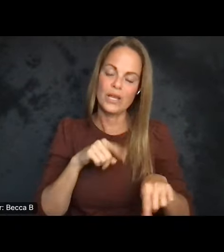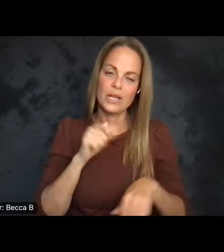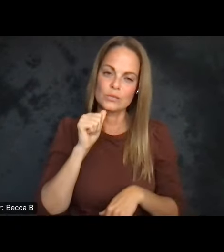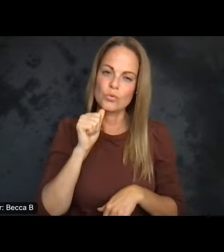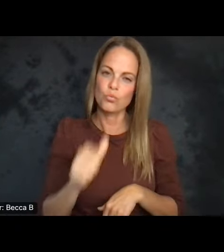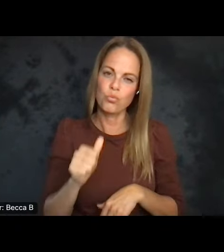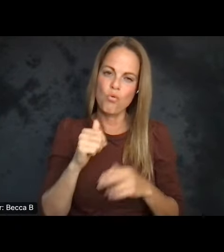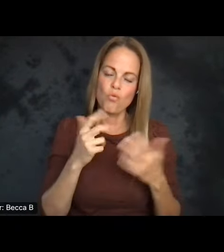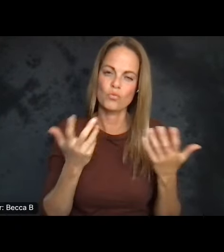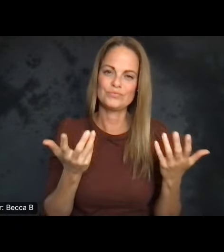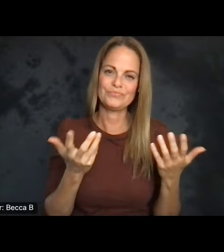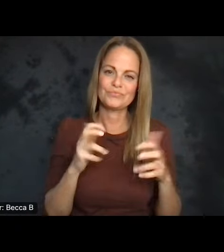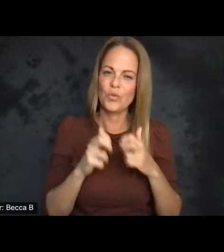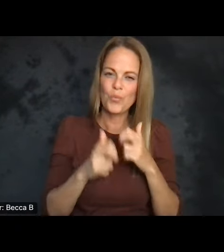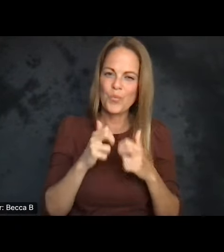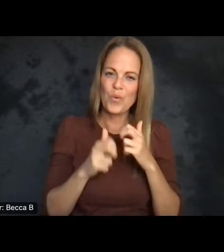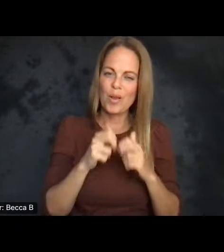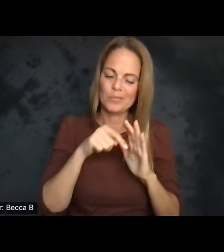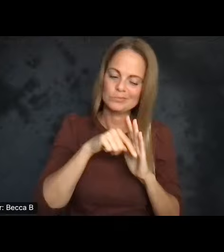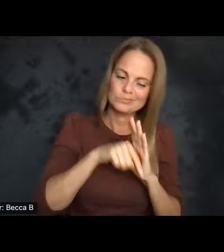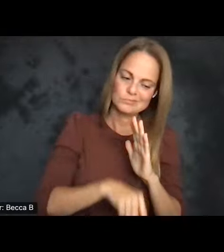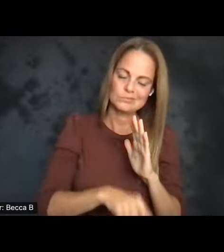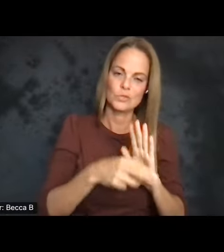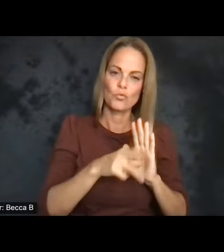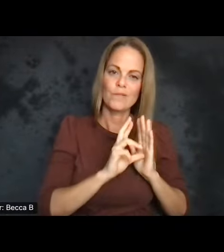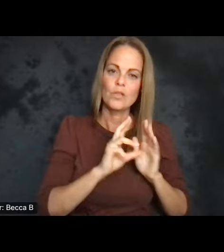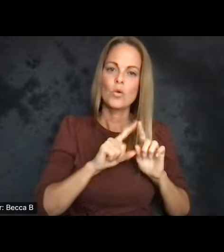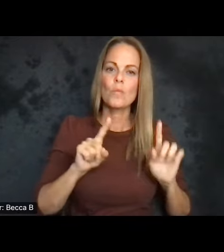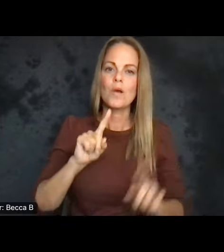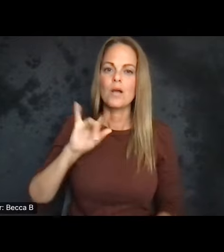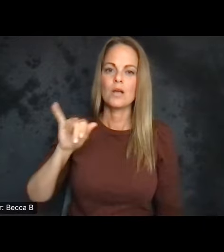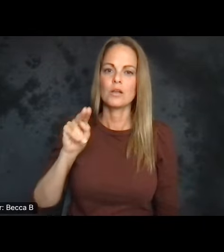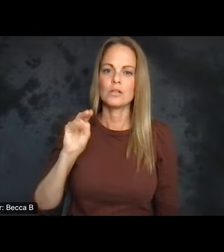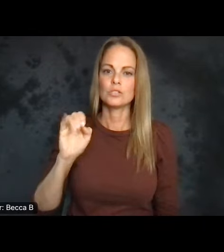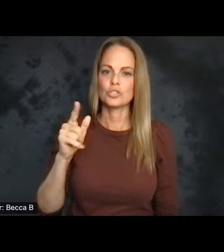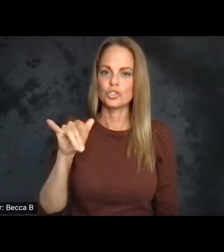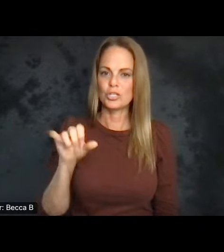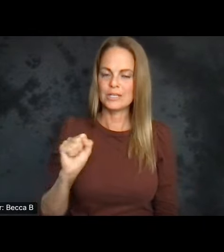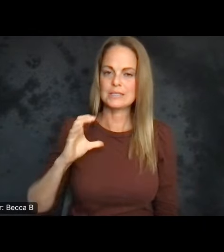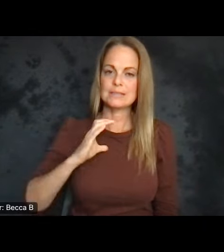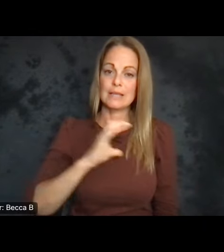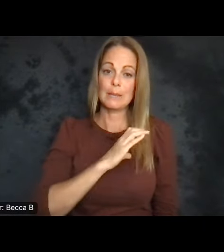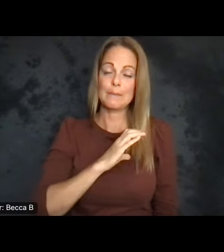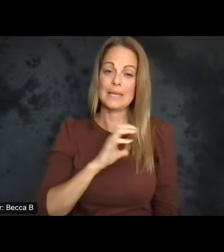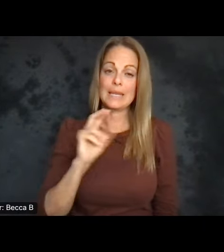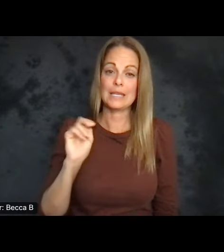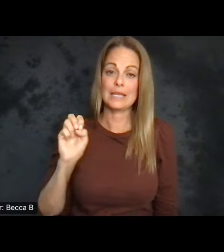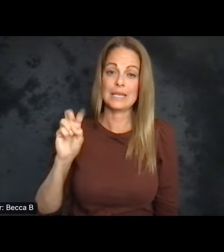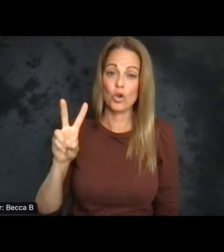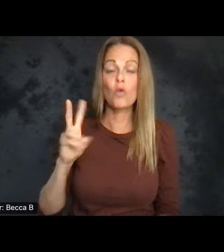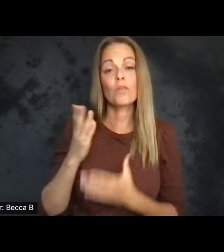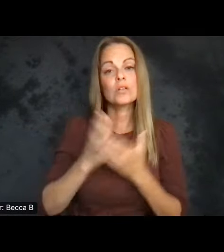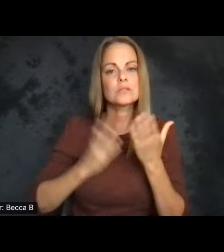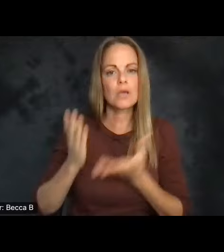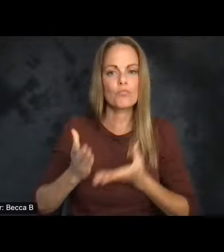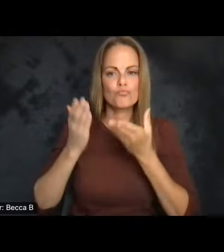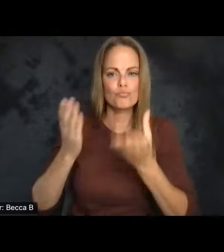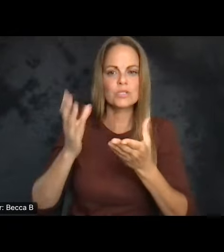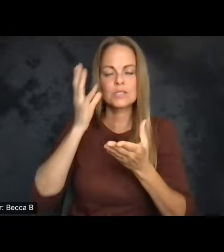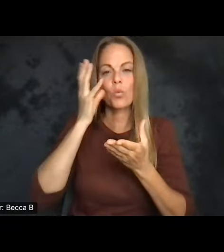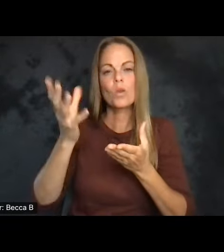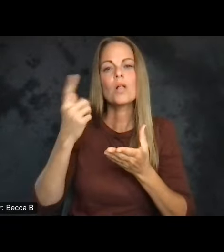problem of thorough review, but the Jennings Committee in November will be having some presentation on the